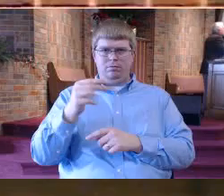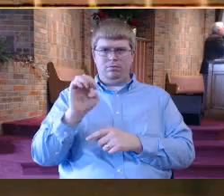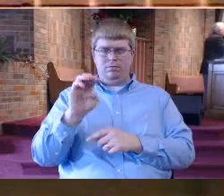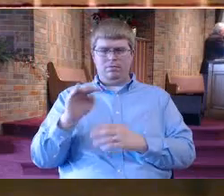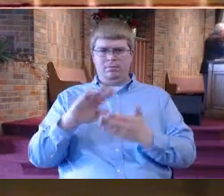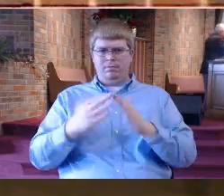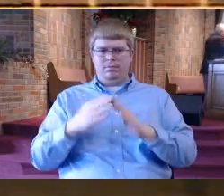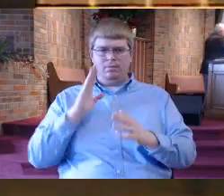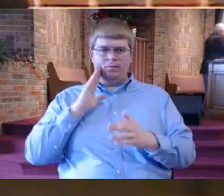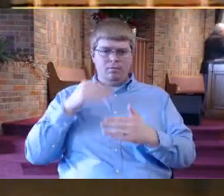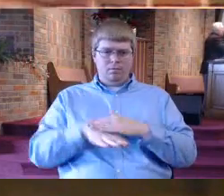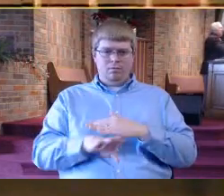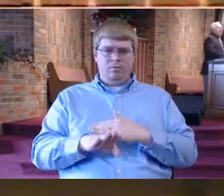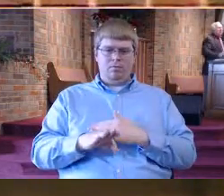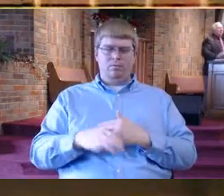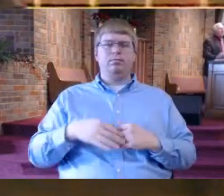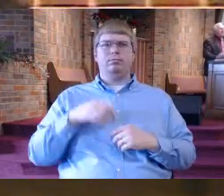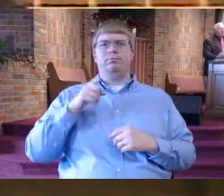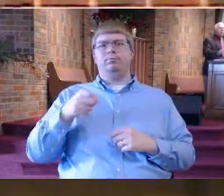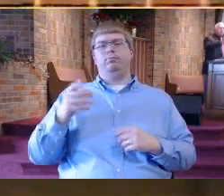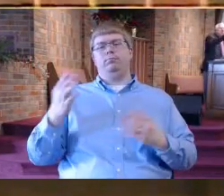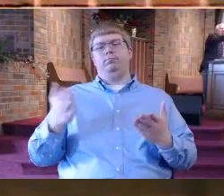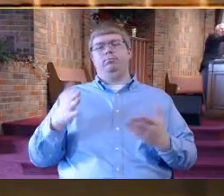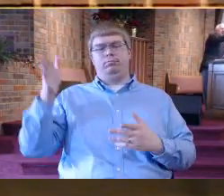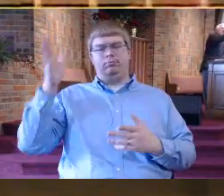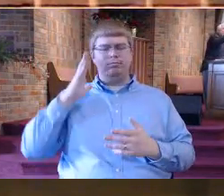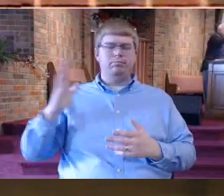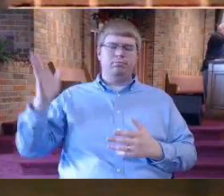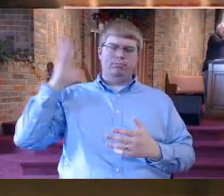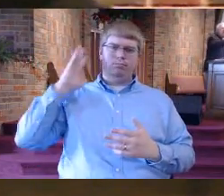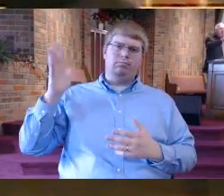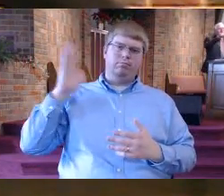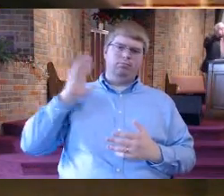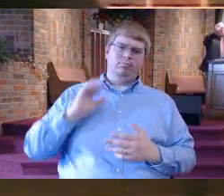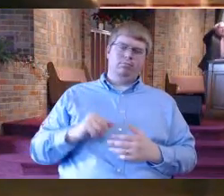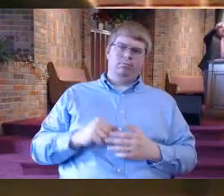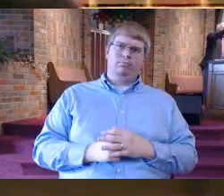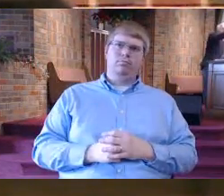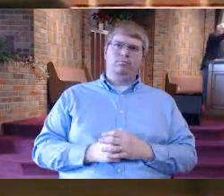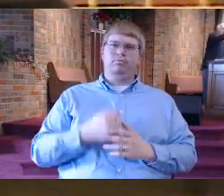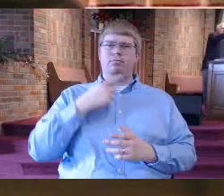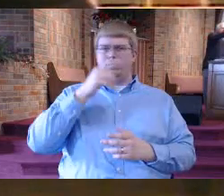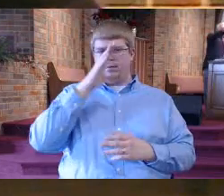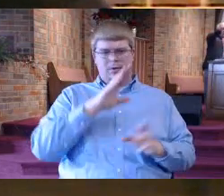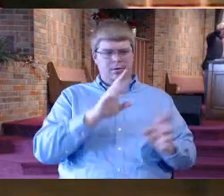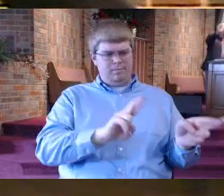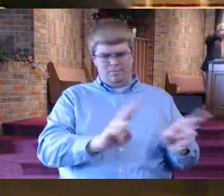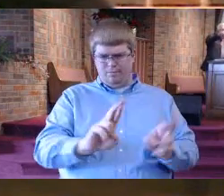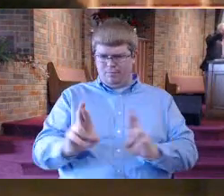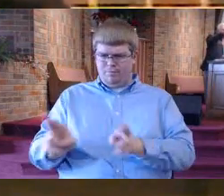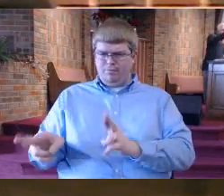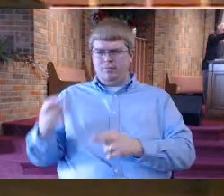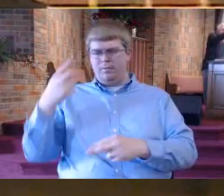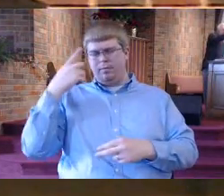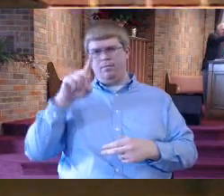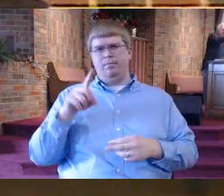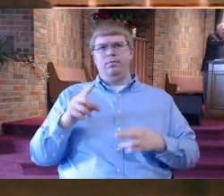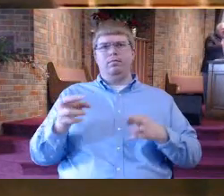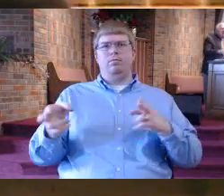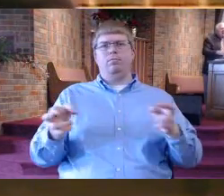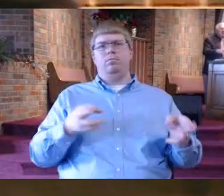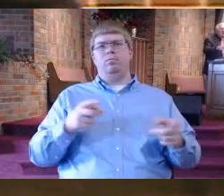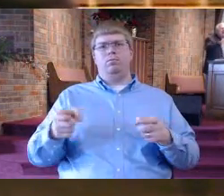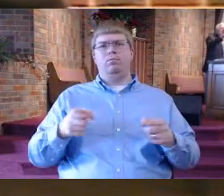was told to prophesy unto the people that God was preparing for himself to bring forward a ruler. That ruler would come